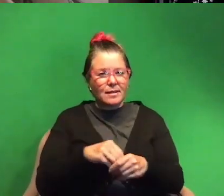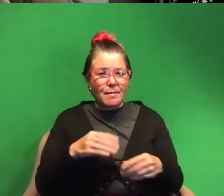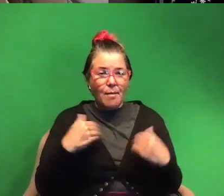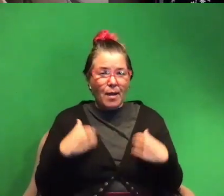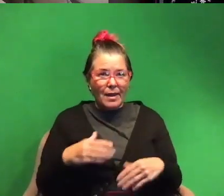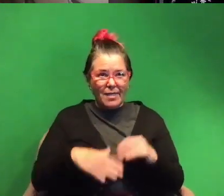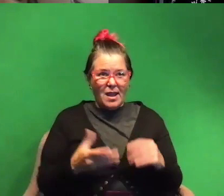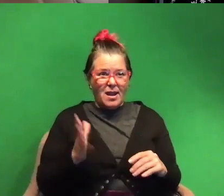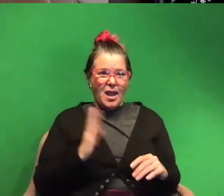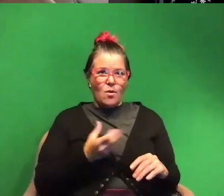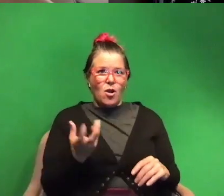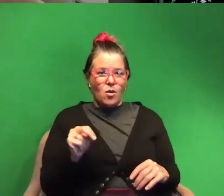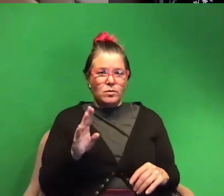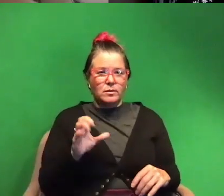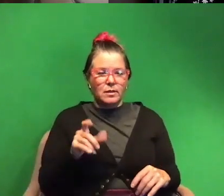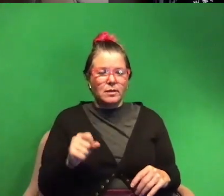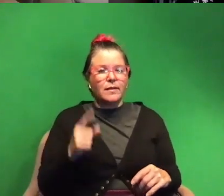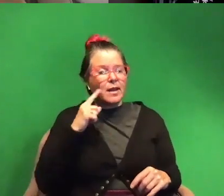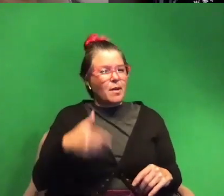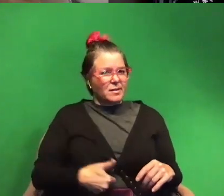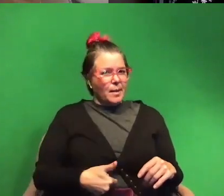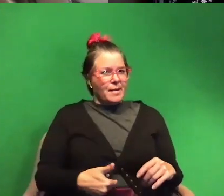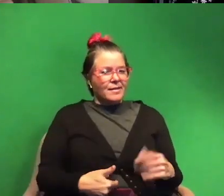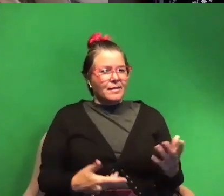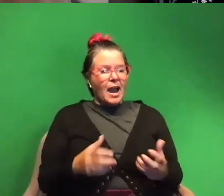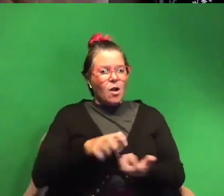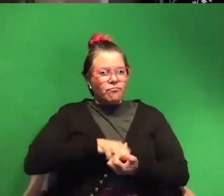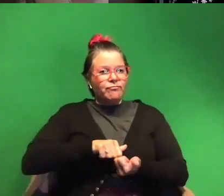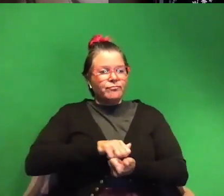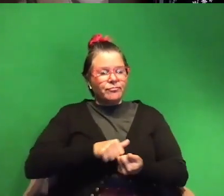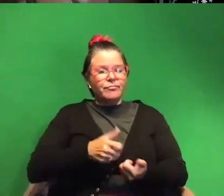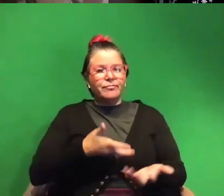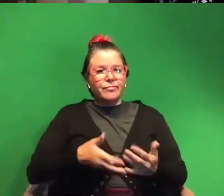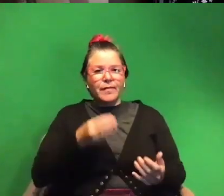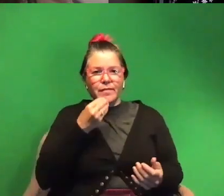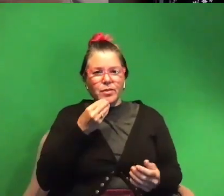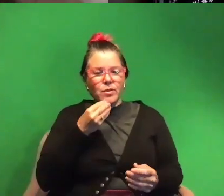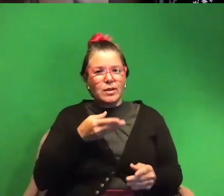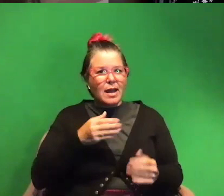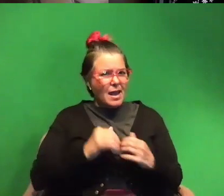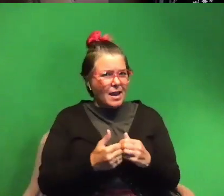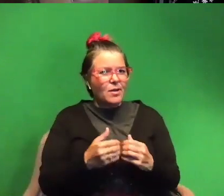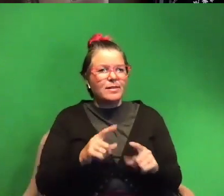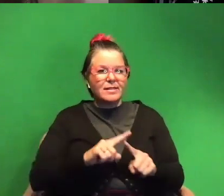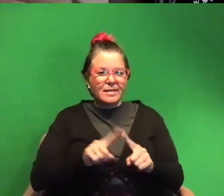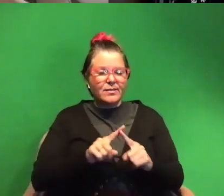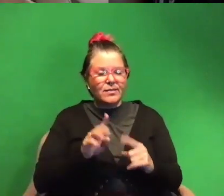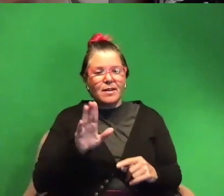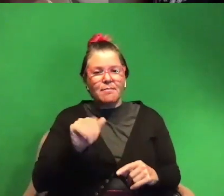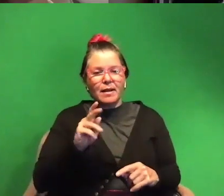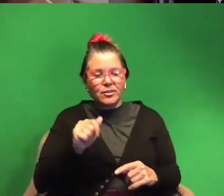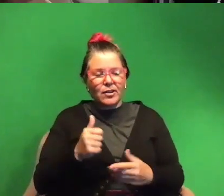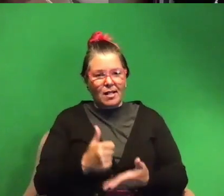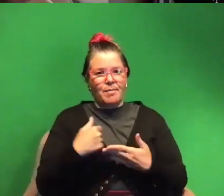own cells. Particularly think about our stomach. The way that we digest food is actually primarily through a lot of different bacteria helping us